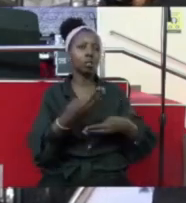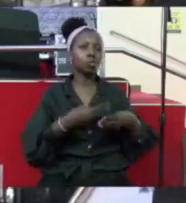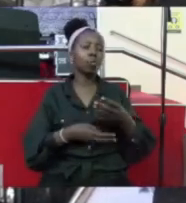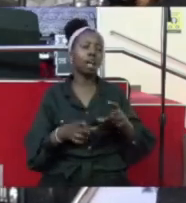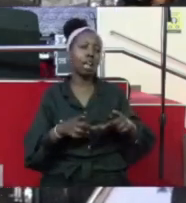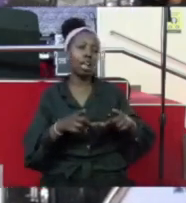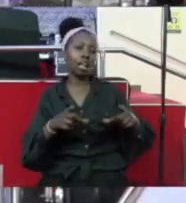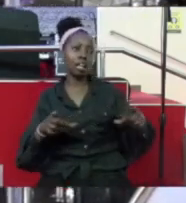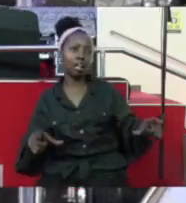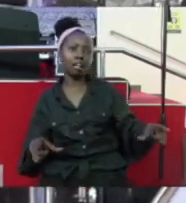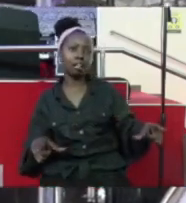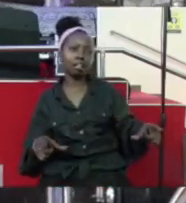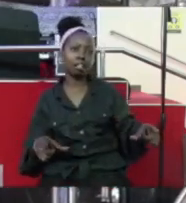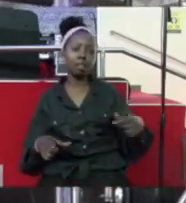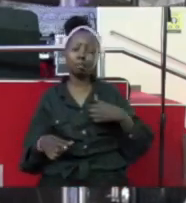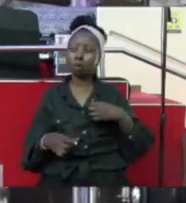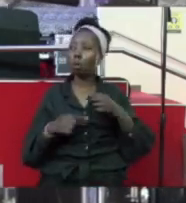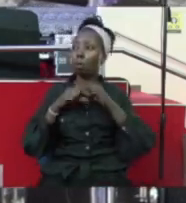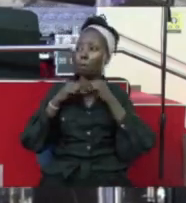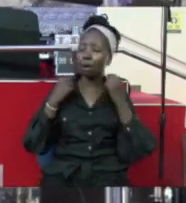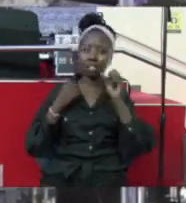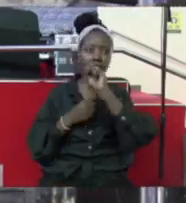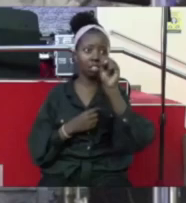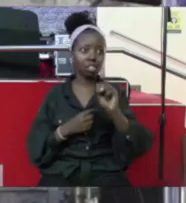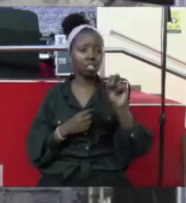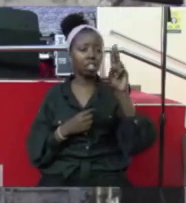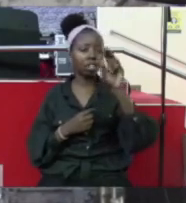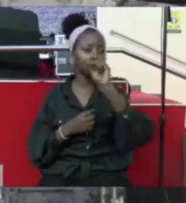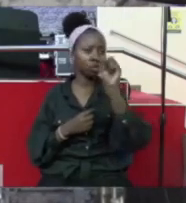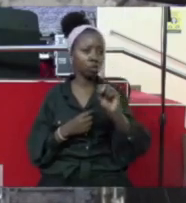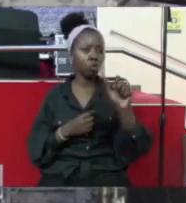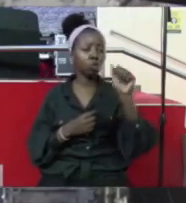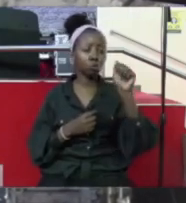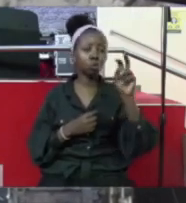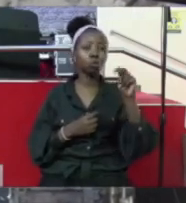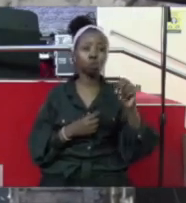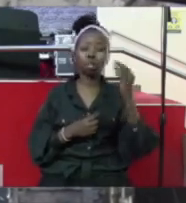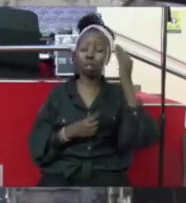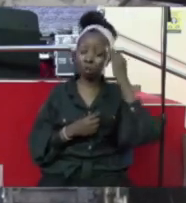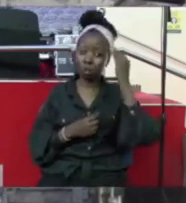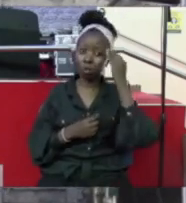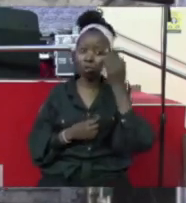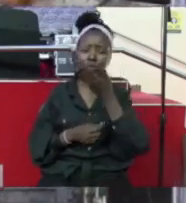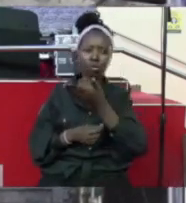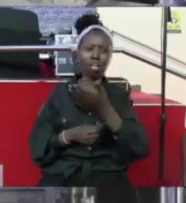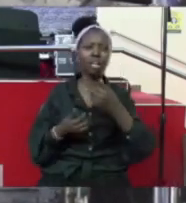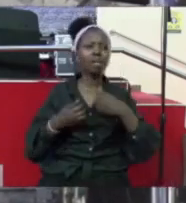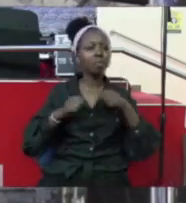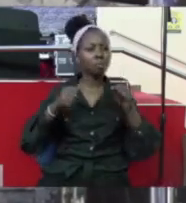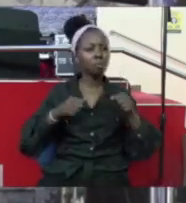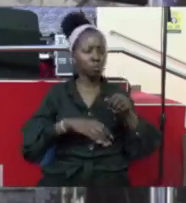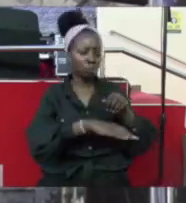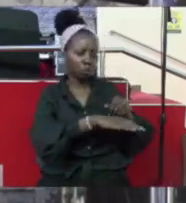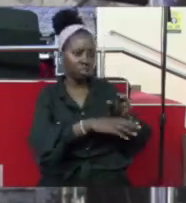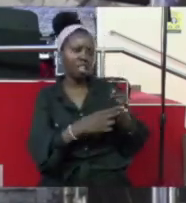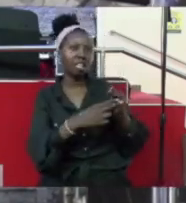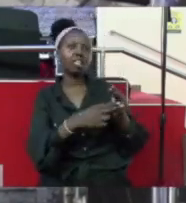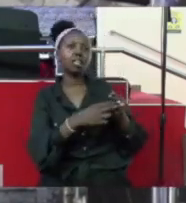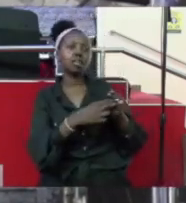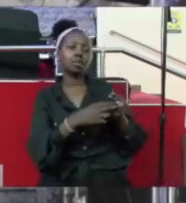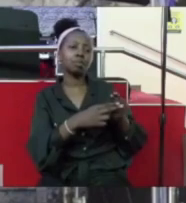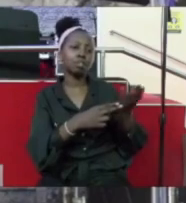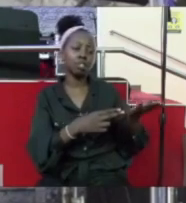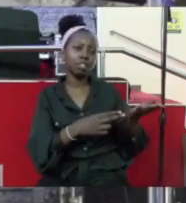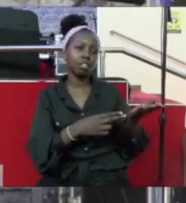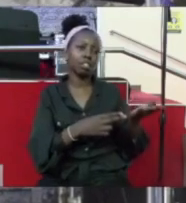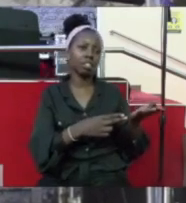and another Jeffrey Kimodo. Najua kwamba Susan anaweza akaelewa. And I was able to refer to them. Na niliweza kuunganisha. And I